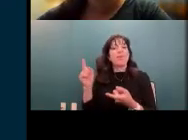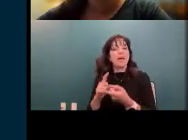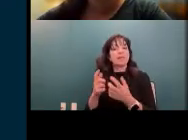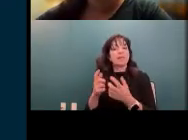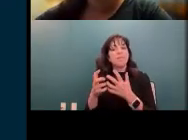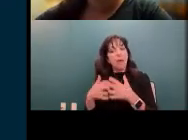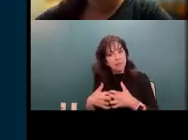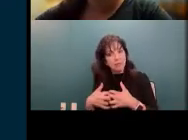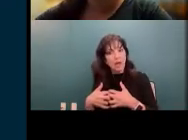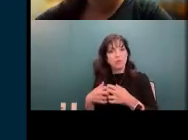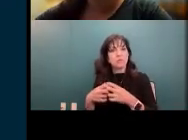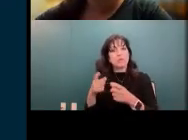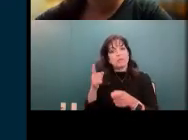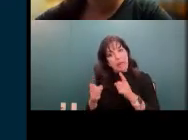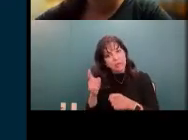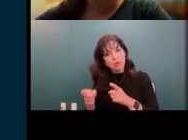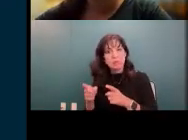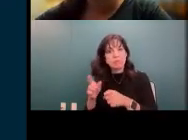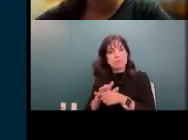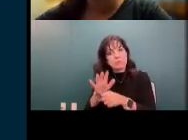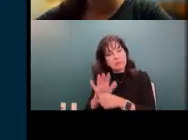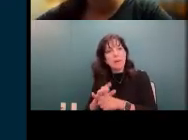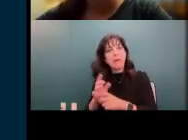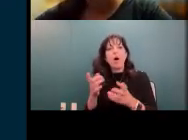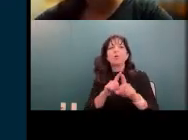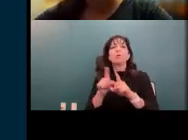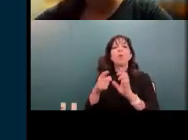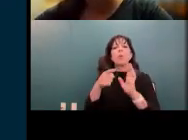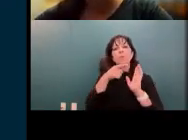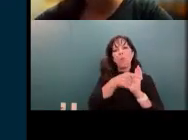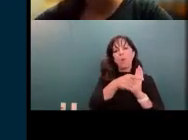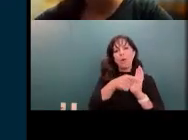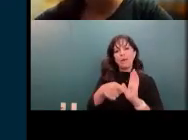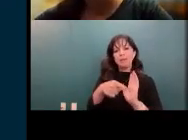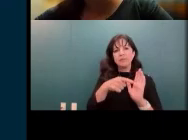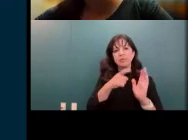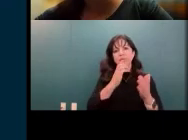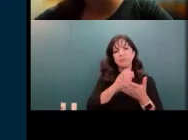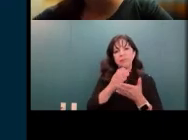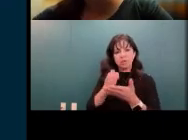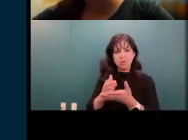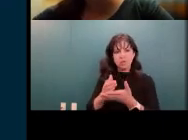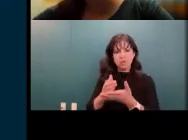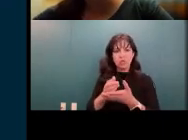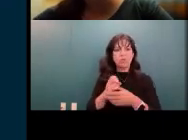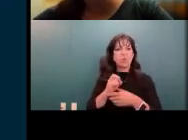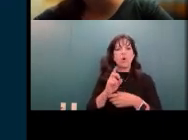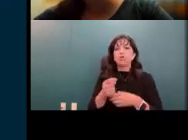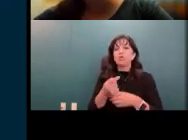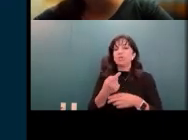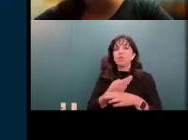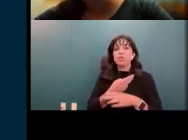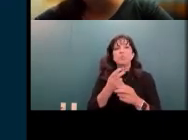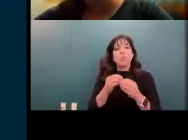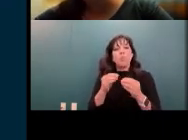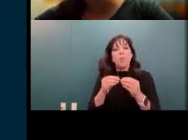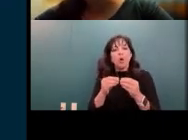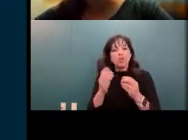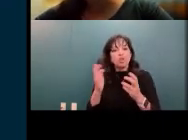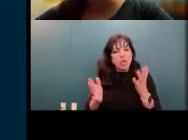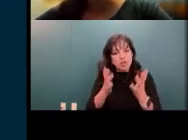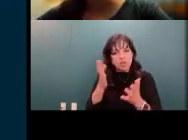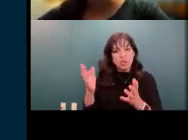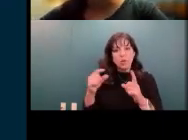and tantrums. They also want him to point to pictures, um, or just use more gestures and words to